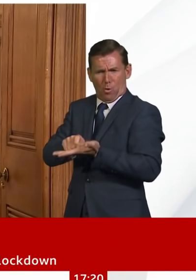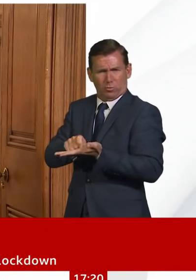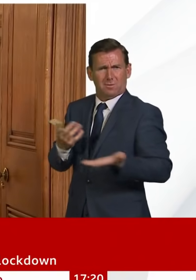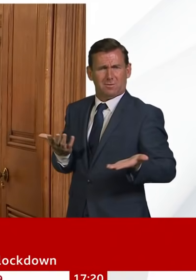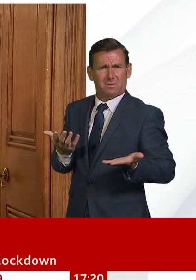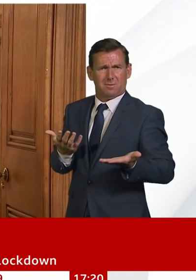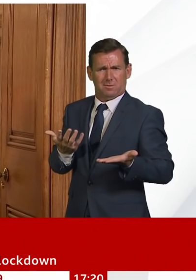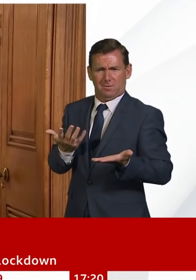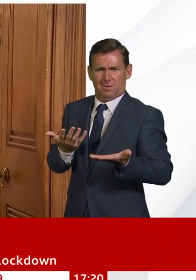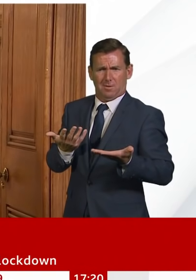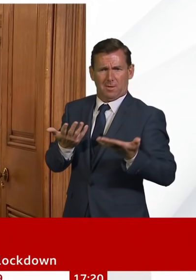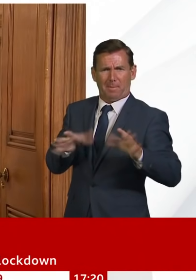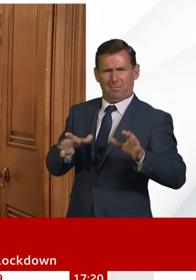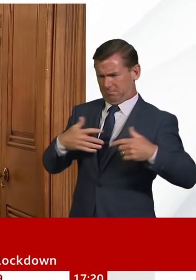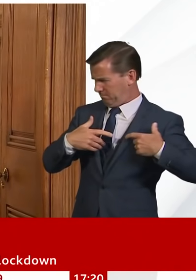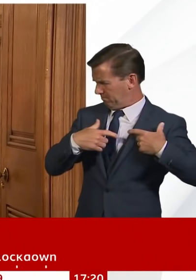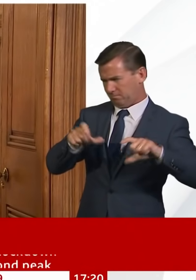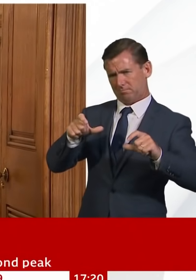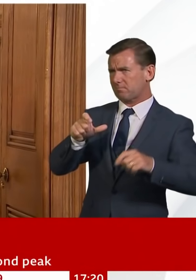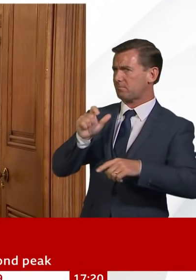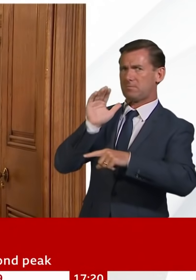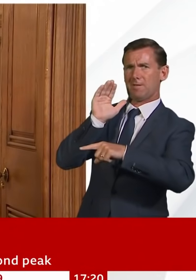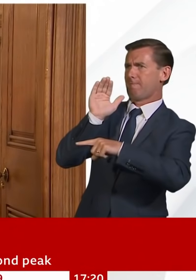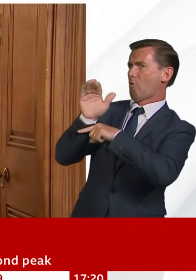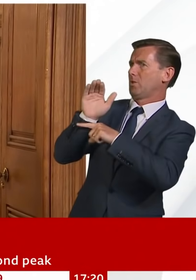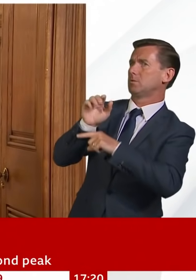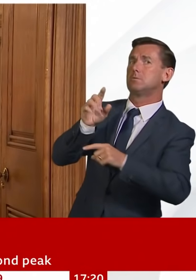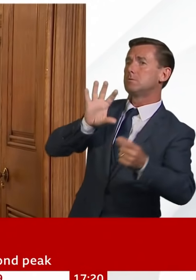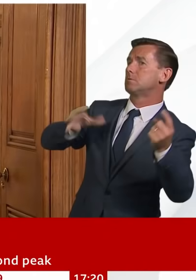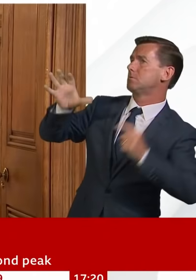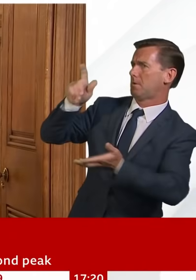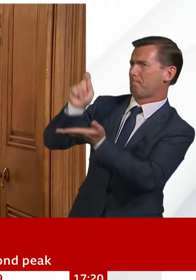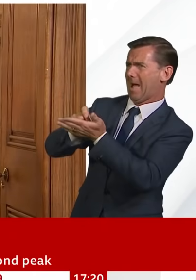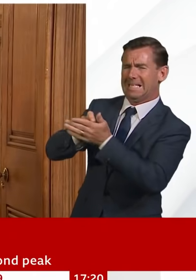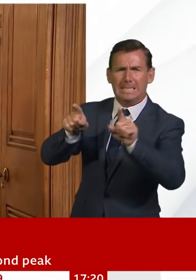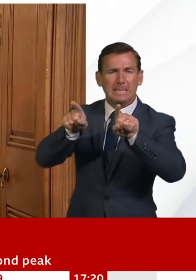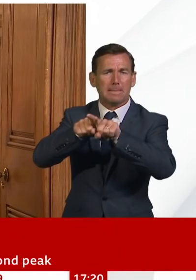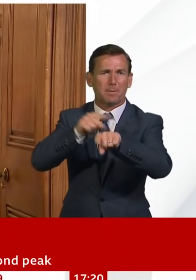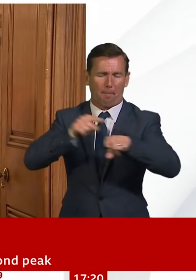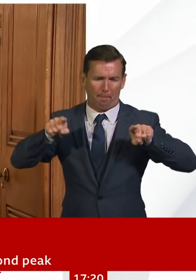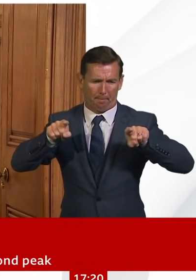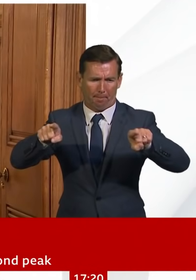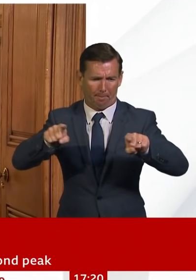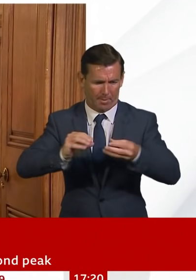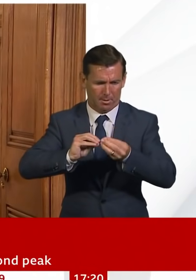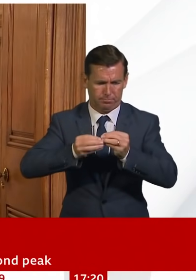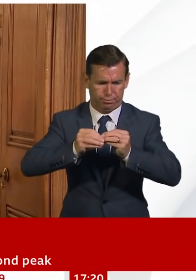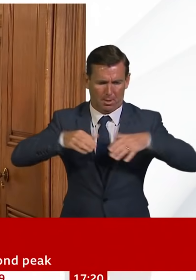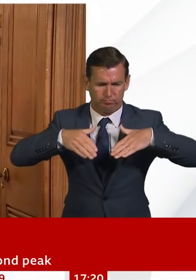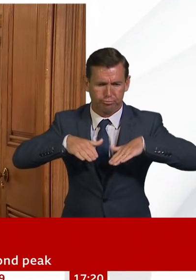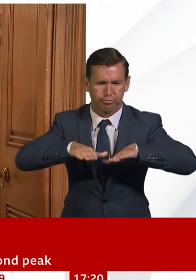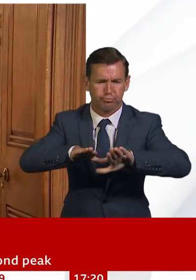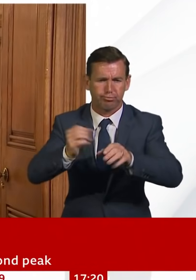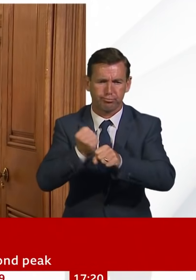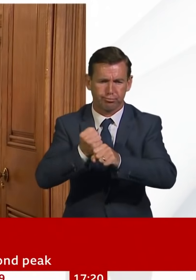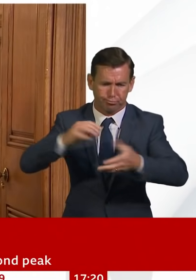will continue to make sure that alongside making more PPE here, we also